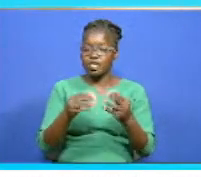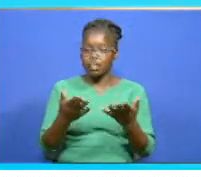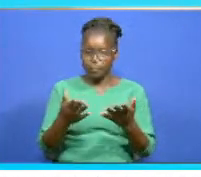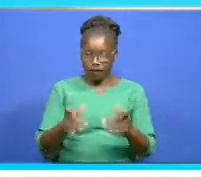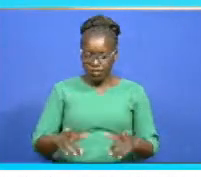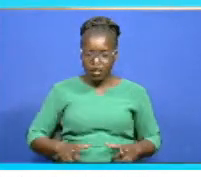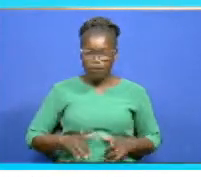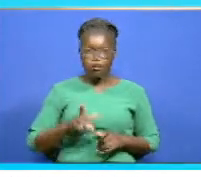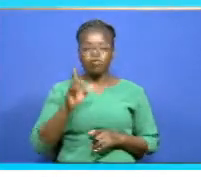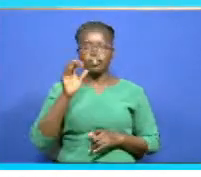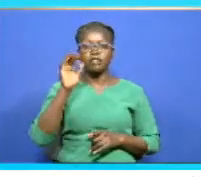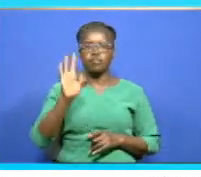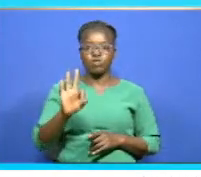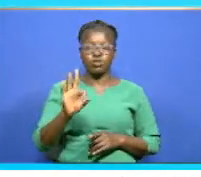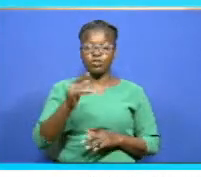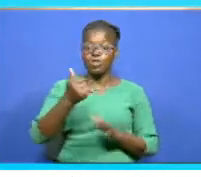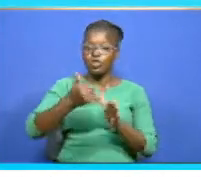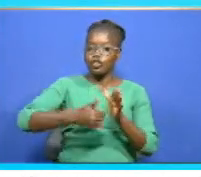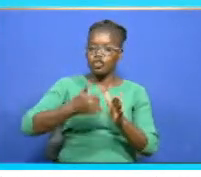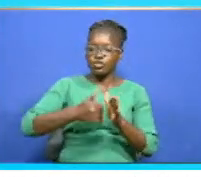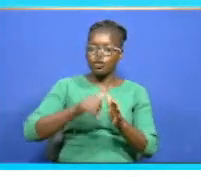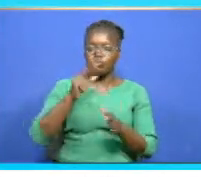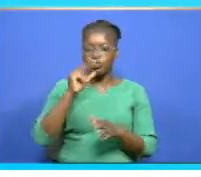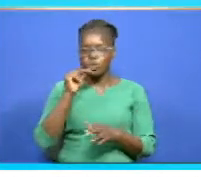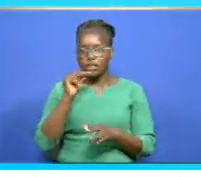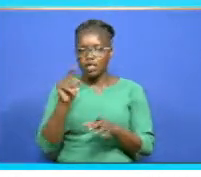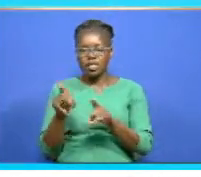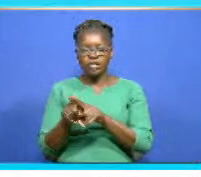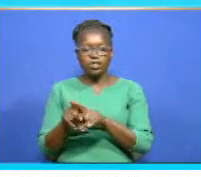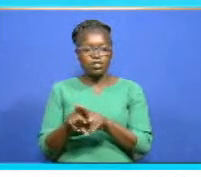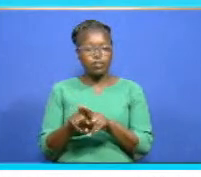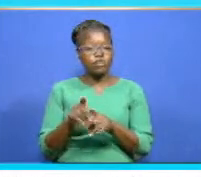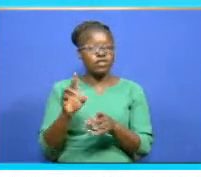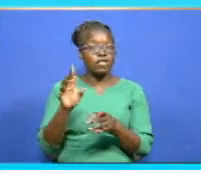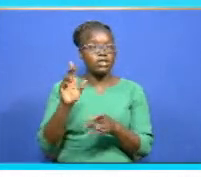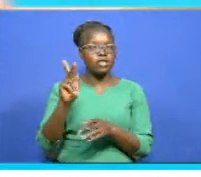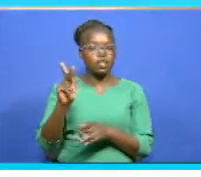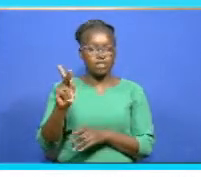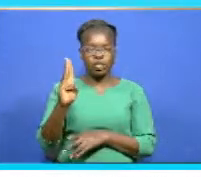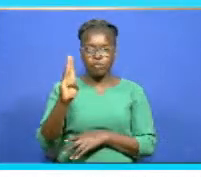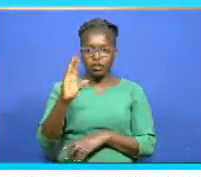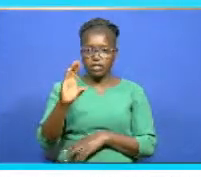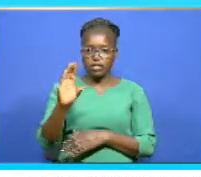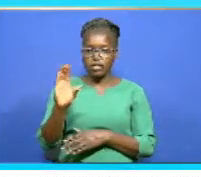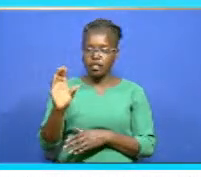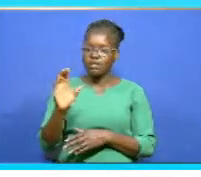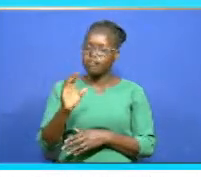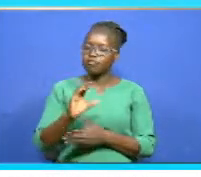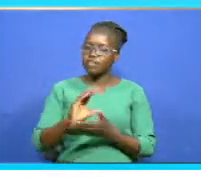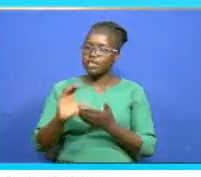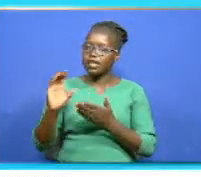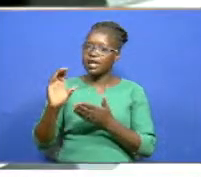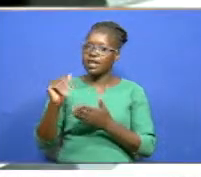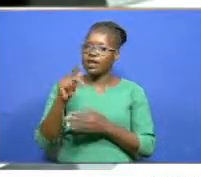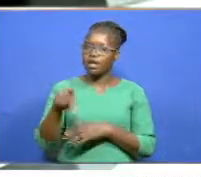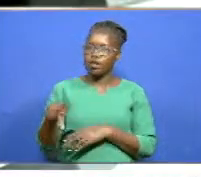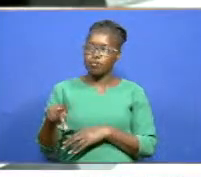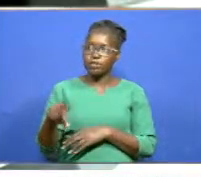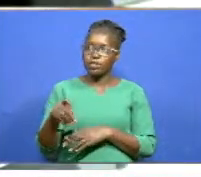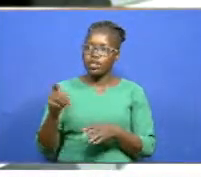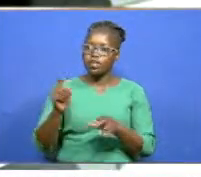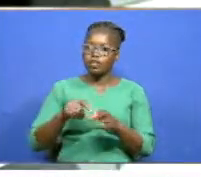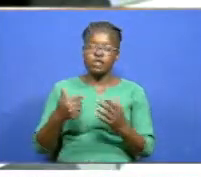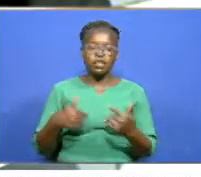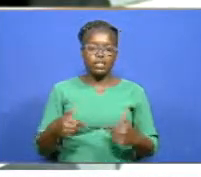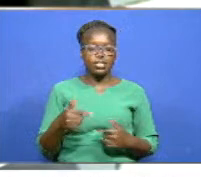on Facebook, on YouTube, on Twitter, and also on our KBC app. And joining me in studio is a governance